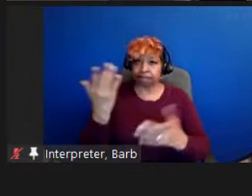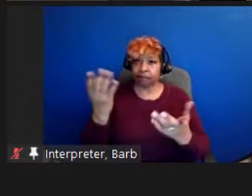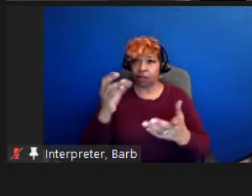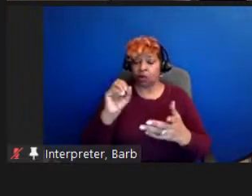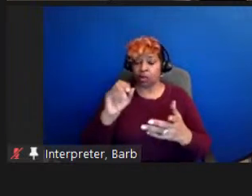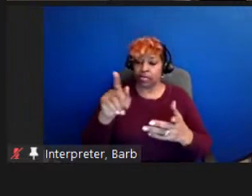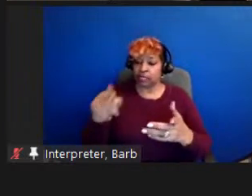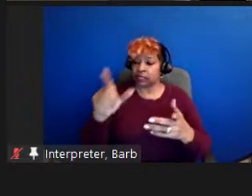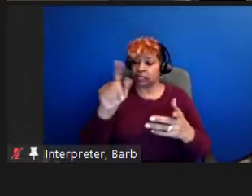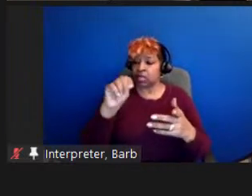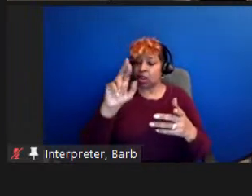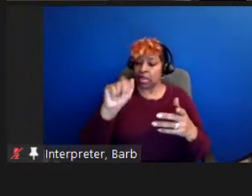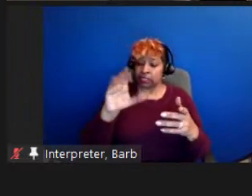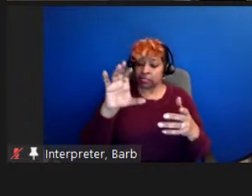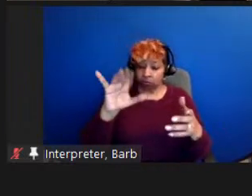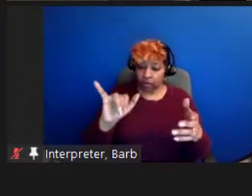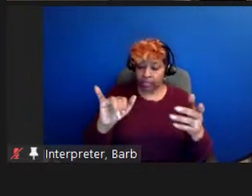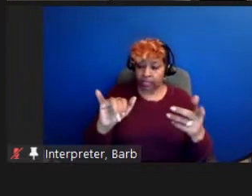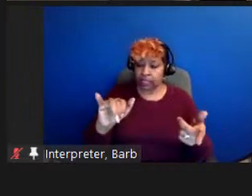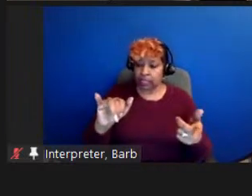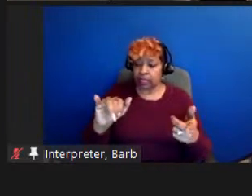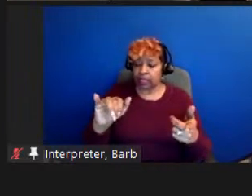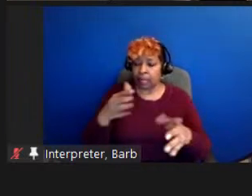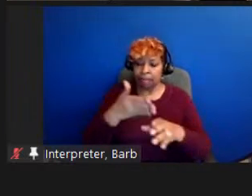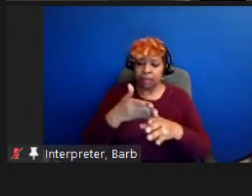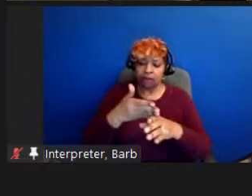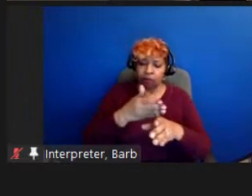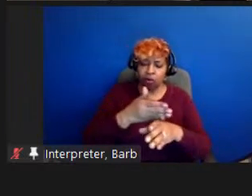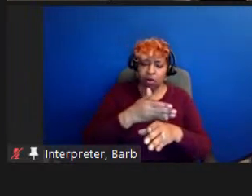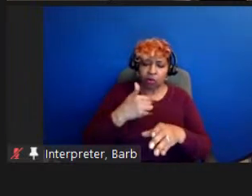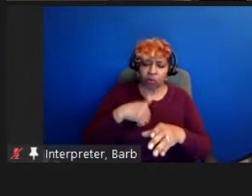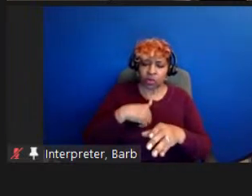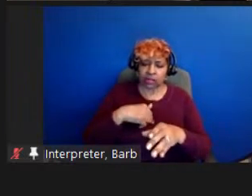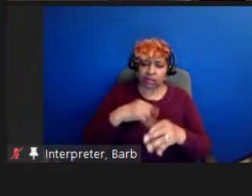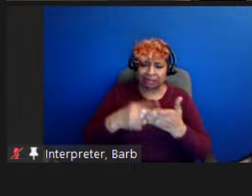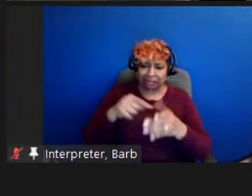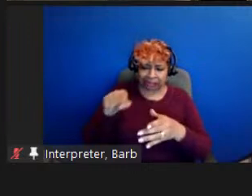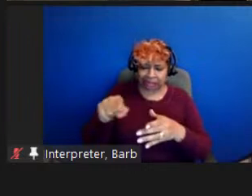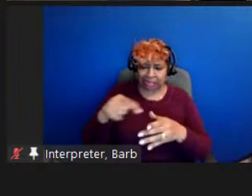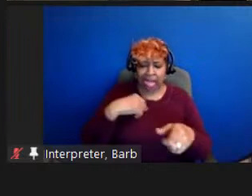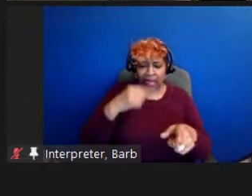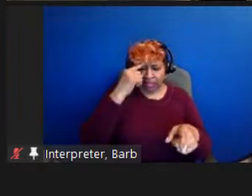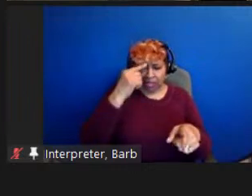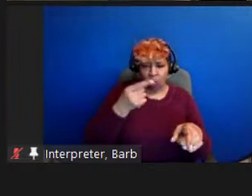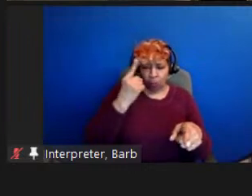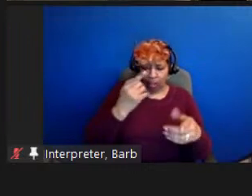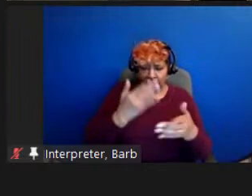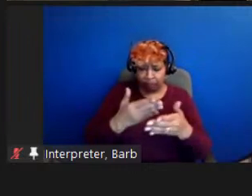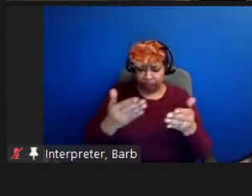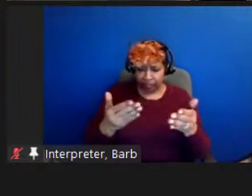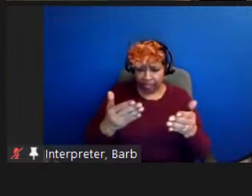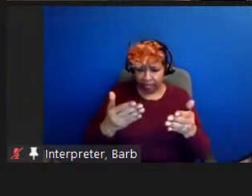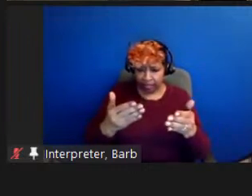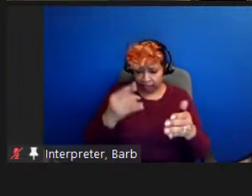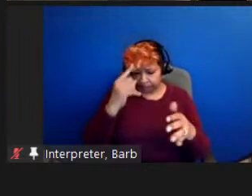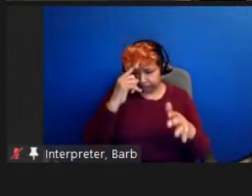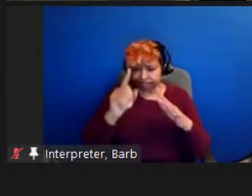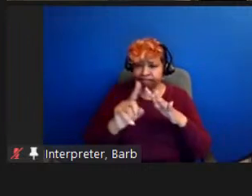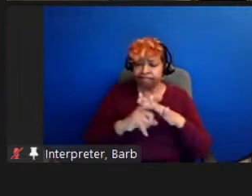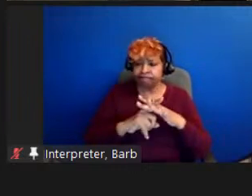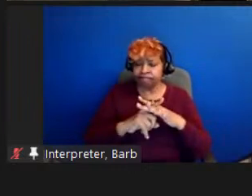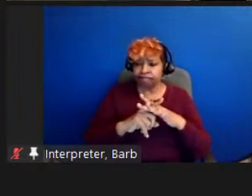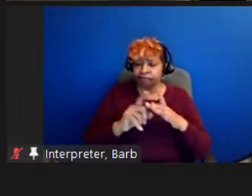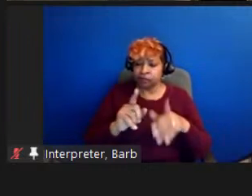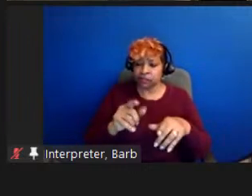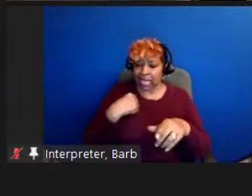Powell. Yeah, just before we jump off that, I think one of the things that springs to my mind is, I saw